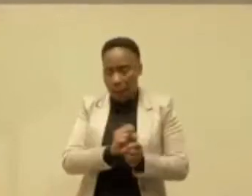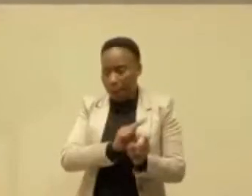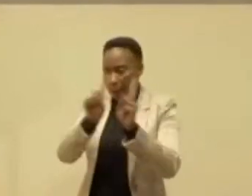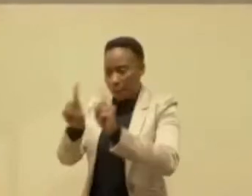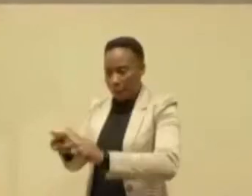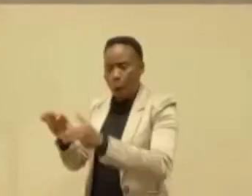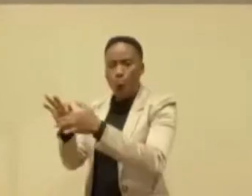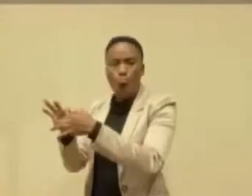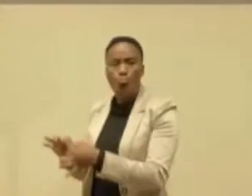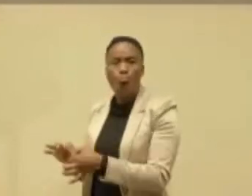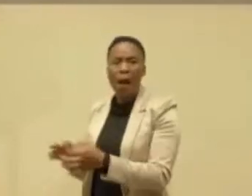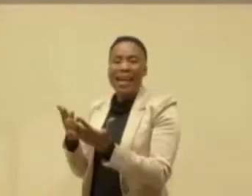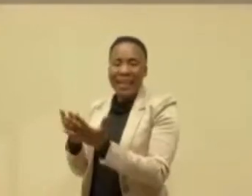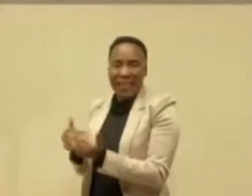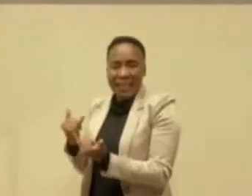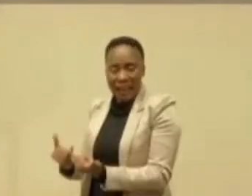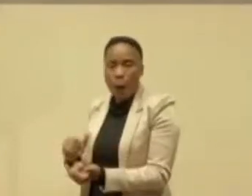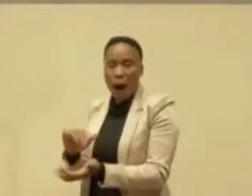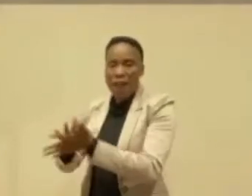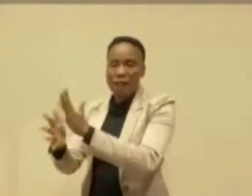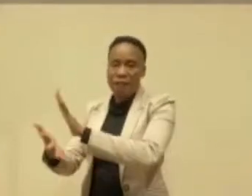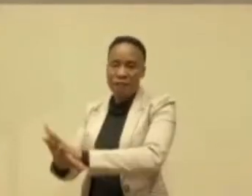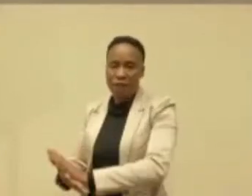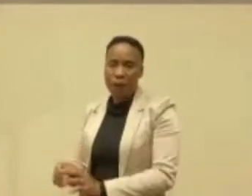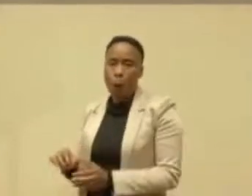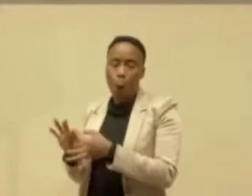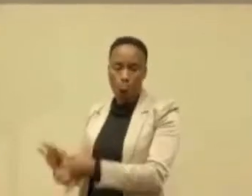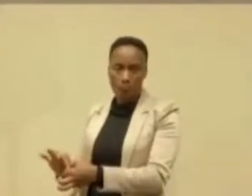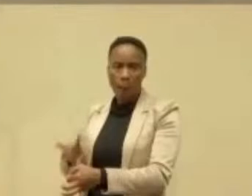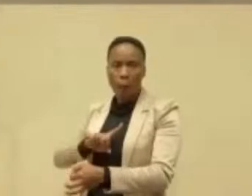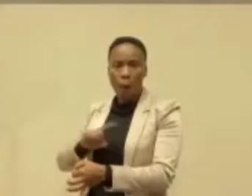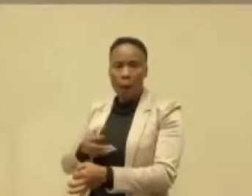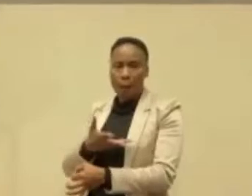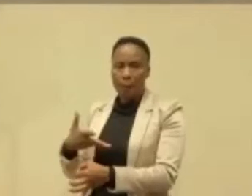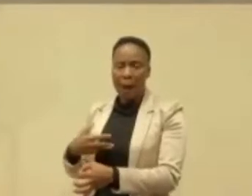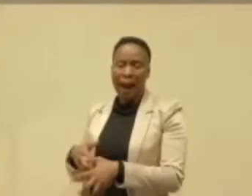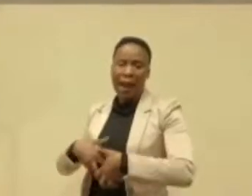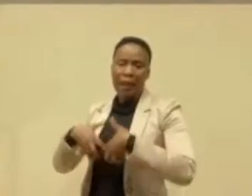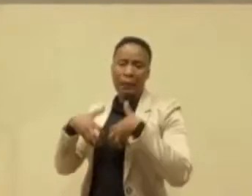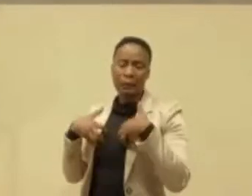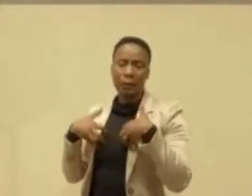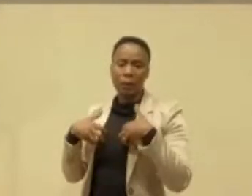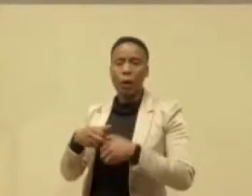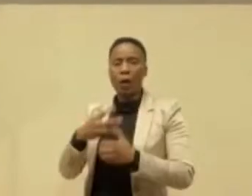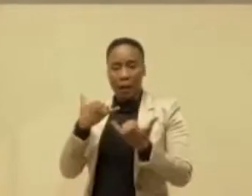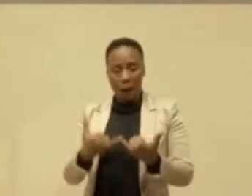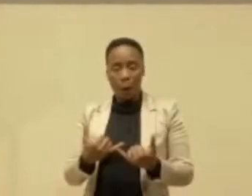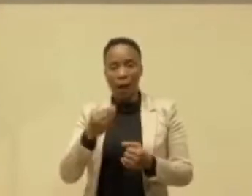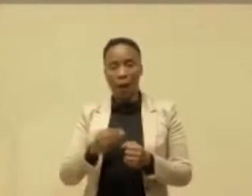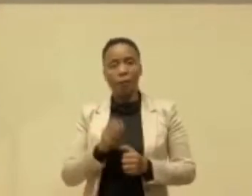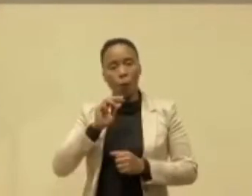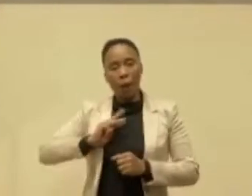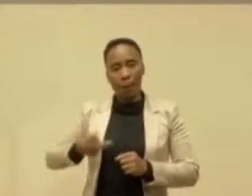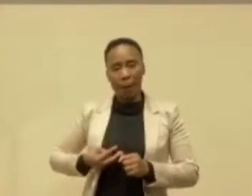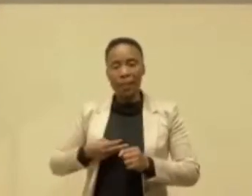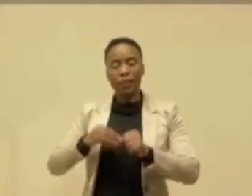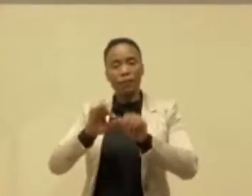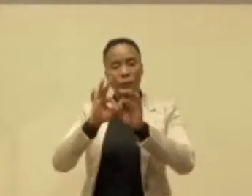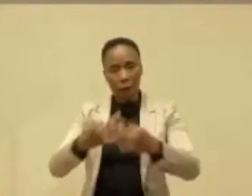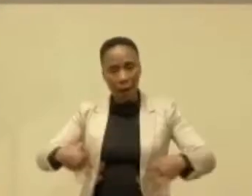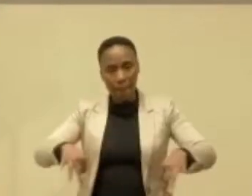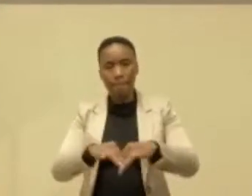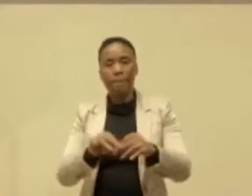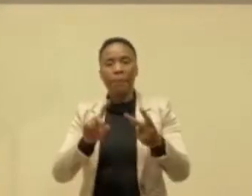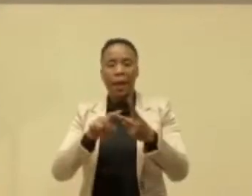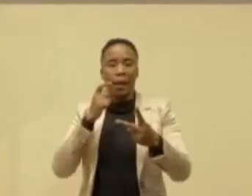also ensured that we have a women's program in the department we have a women's forum we even have a men's forum we've been working hard